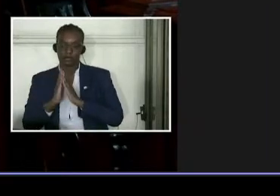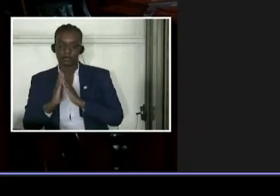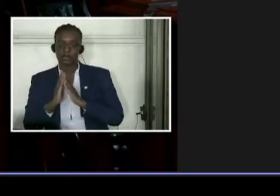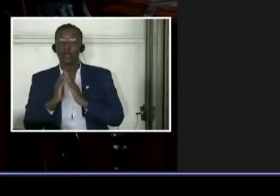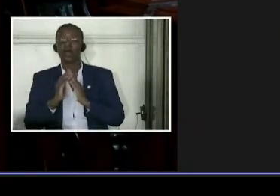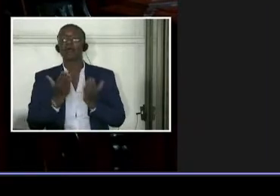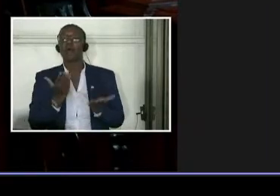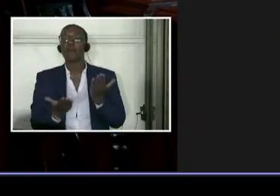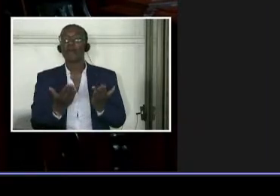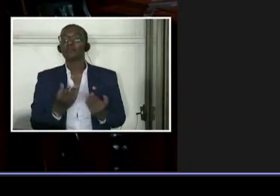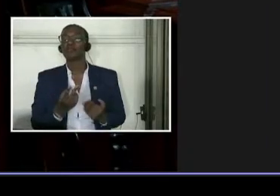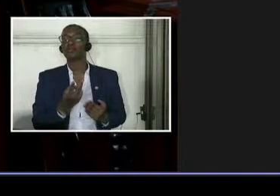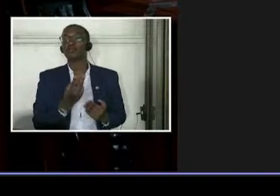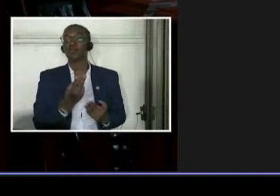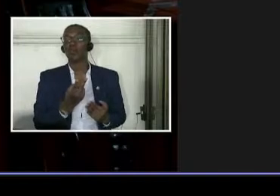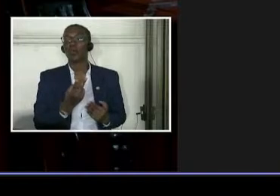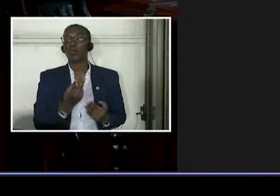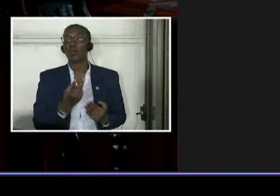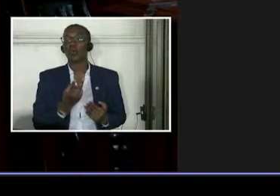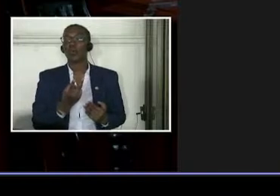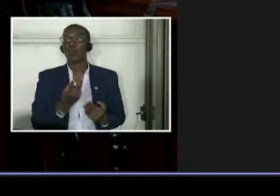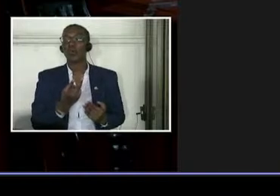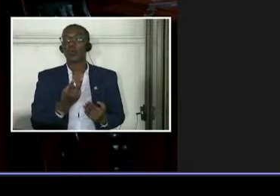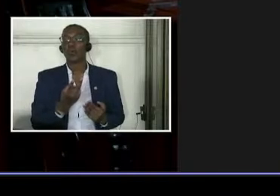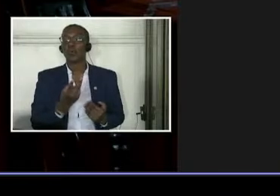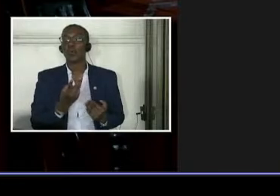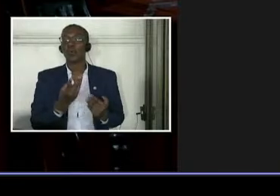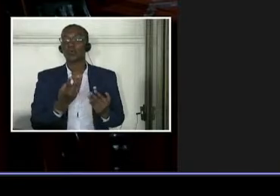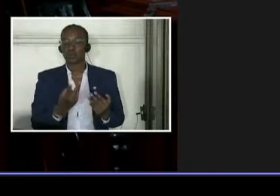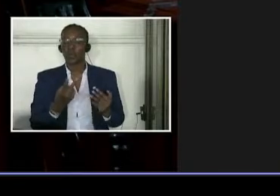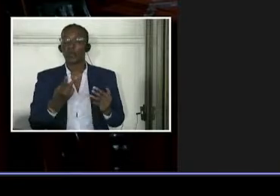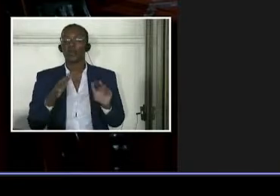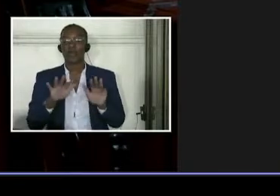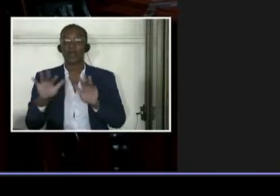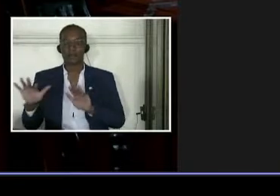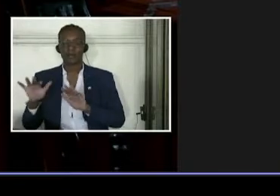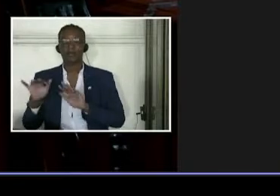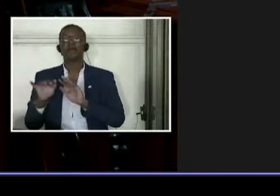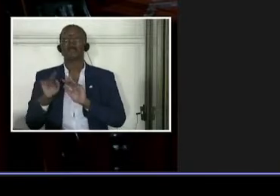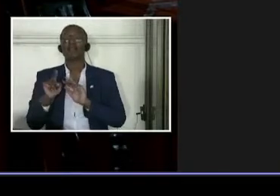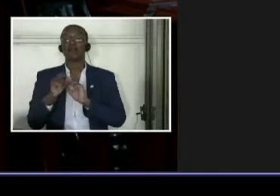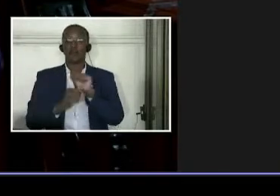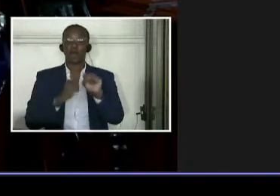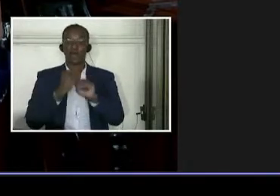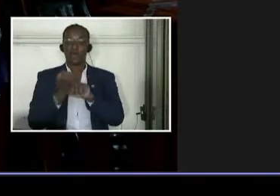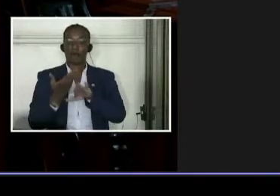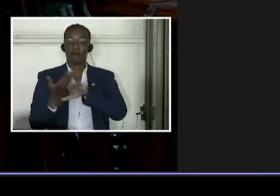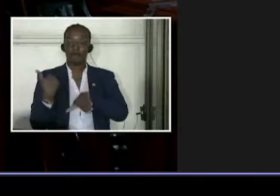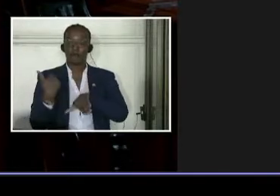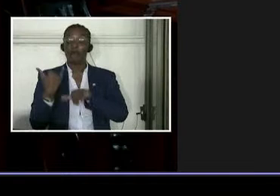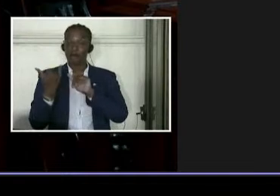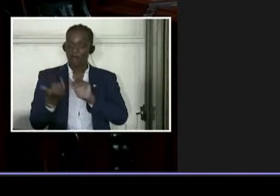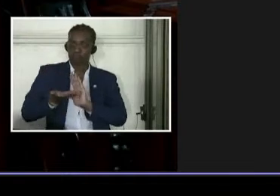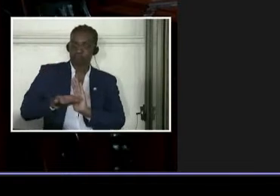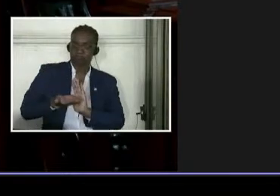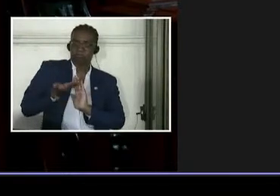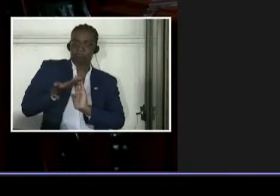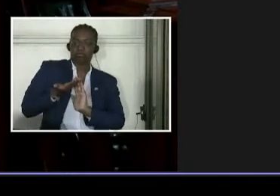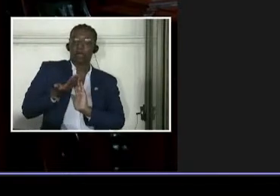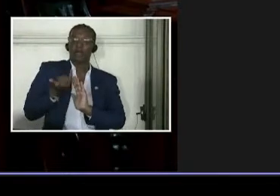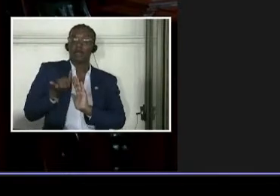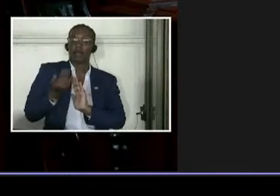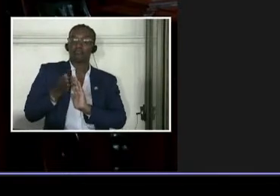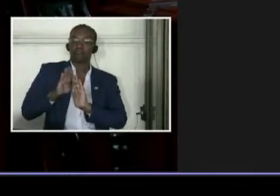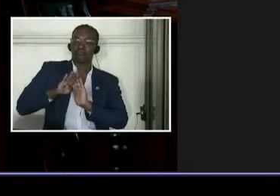to 2,900 that we did the year before. You can see why increasing. We are